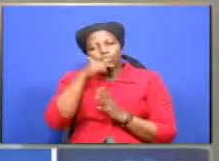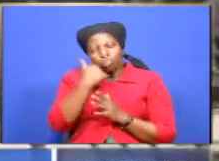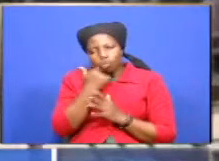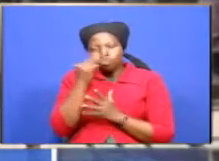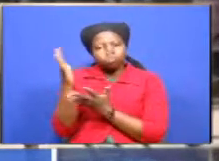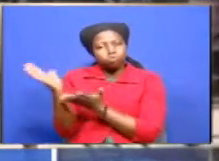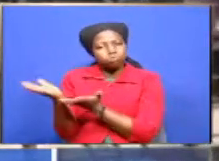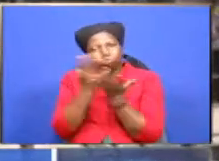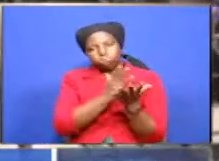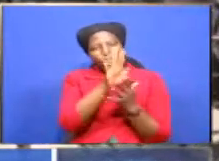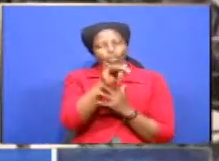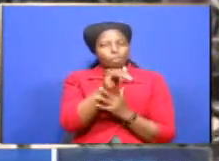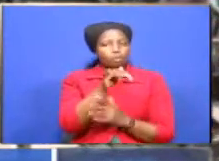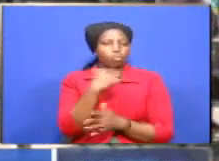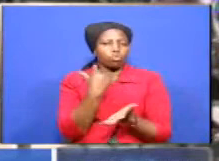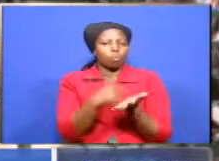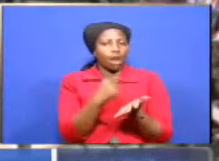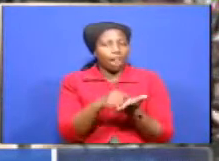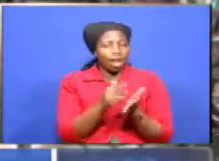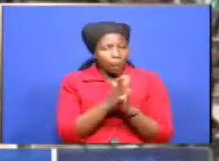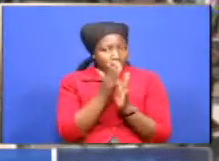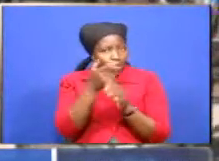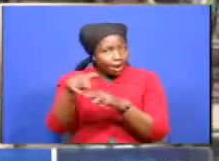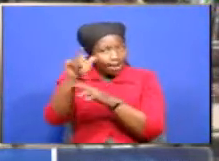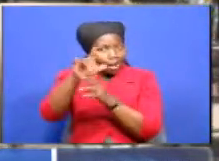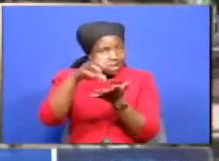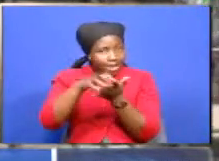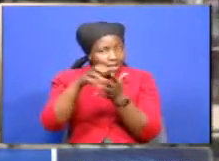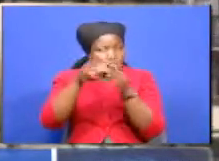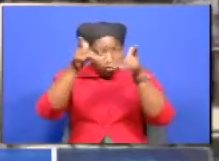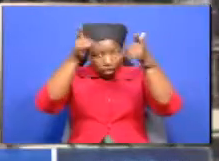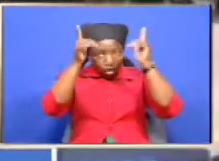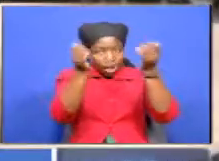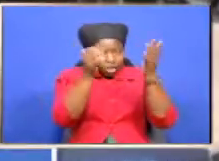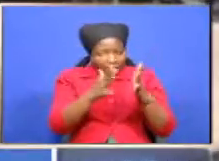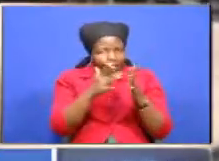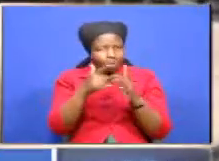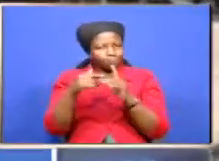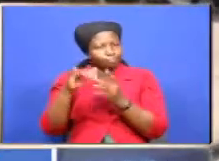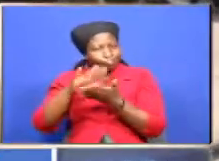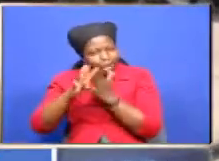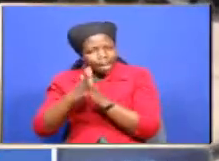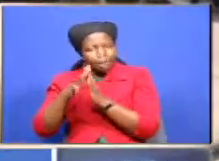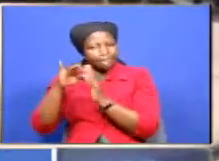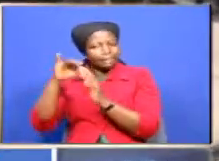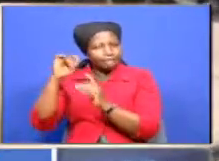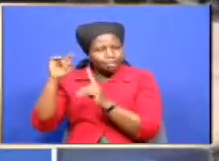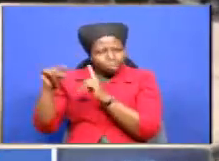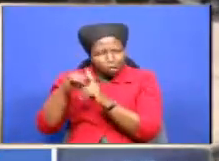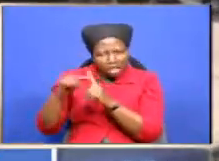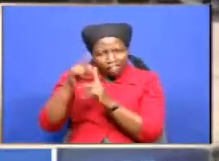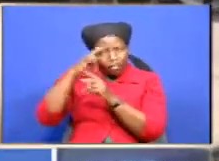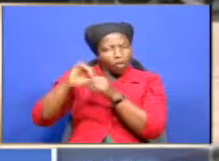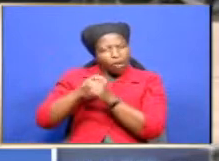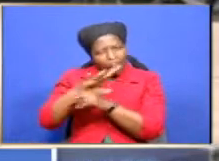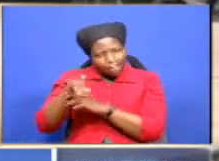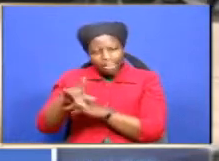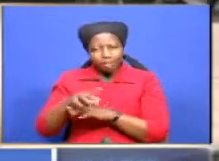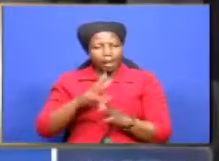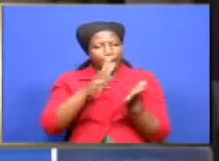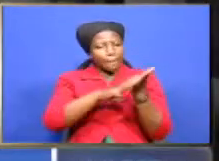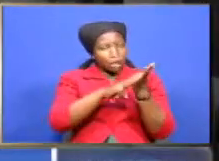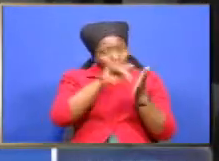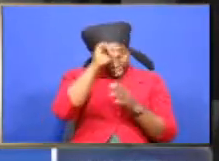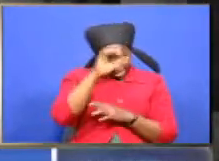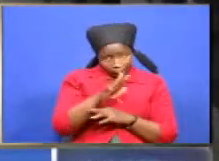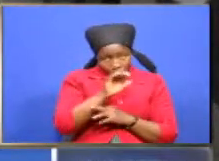Uganda. And with increased cases of truck drivers testing positive for coronavirus, Migori Governor Okoth Obado has